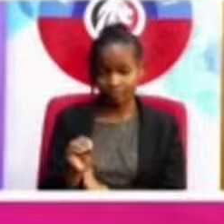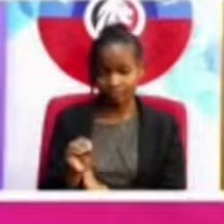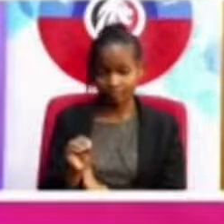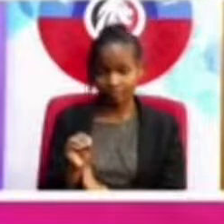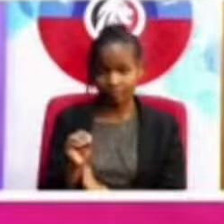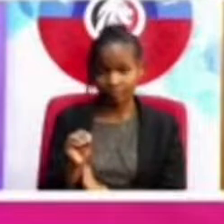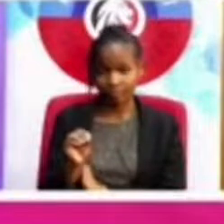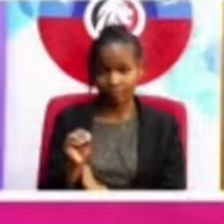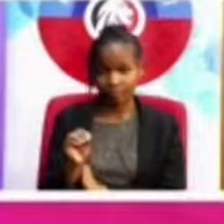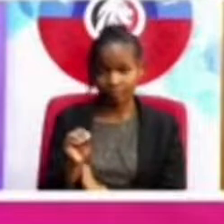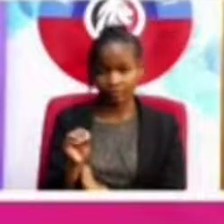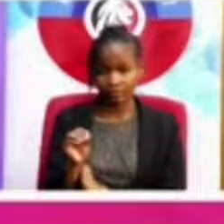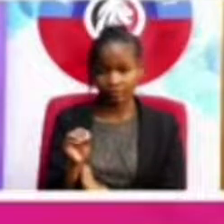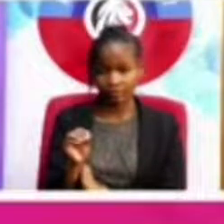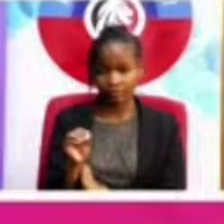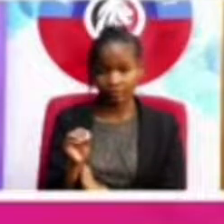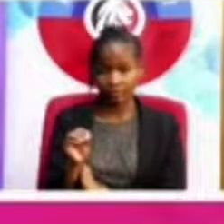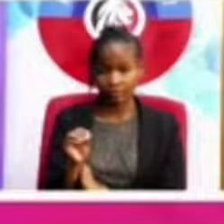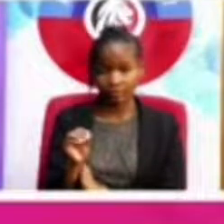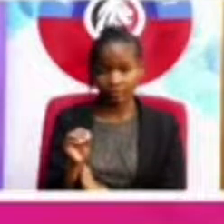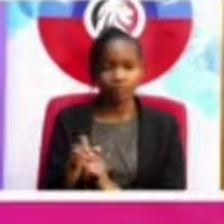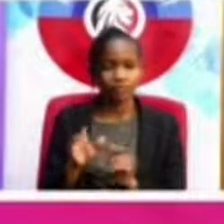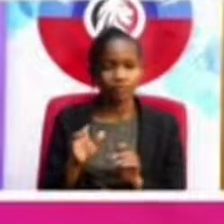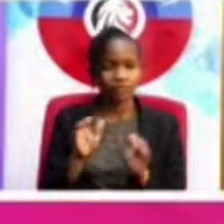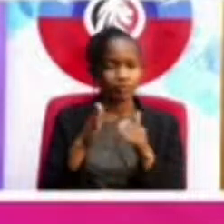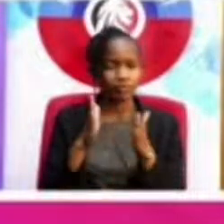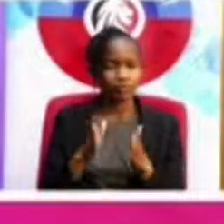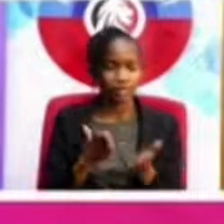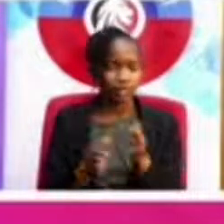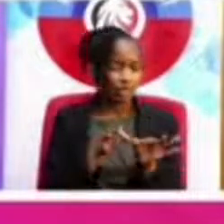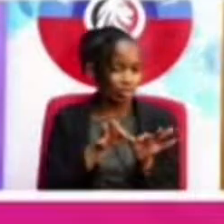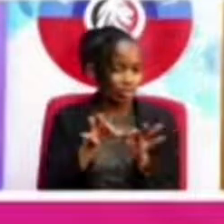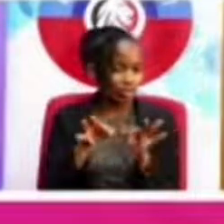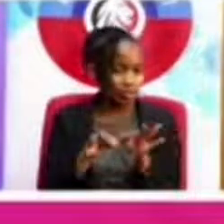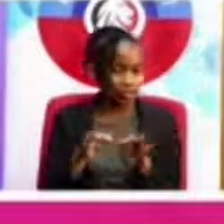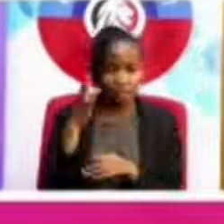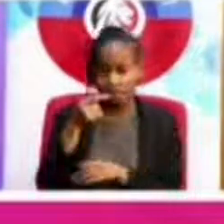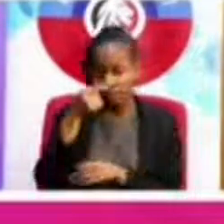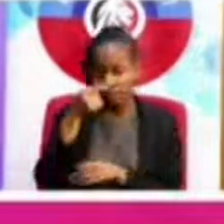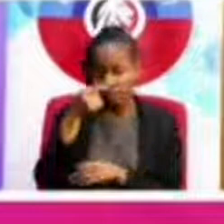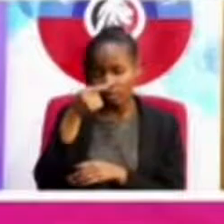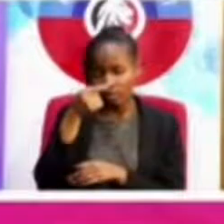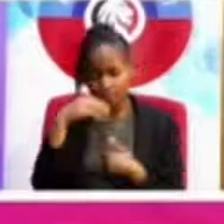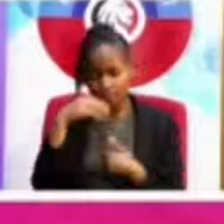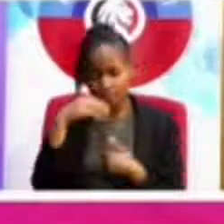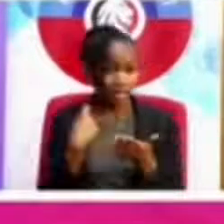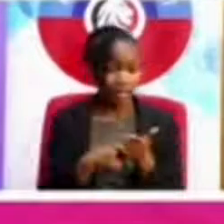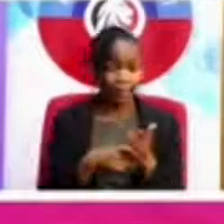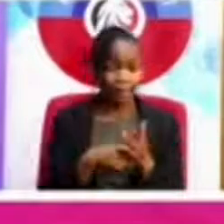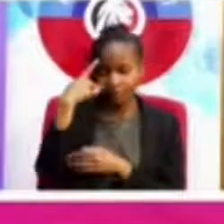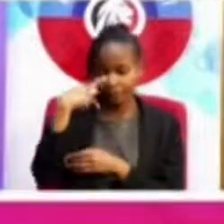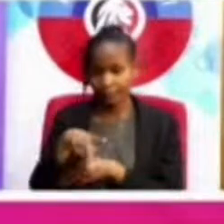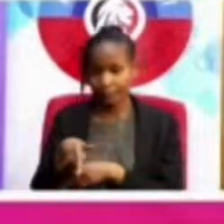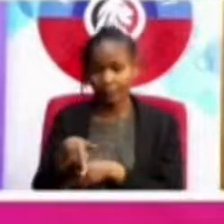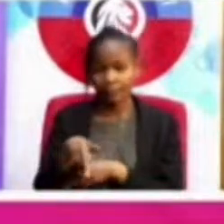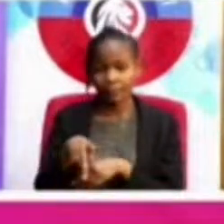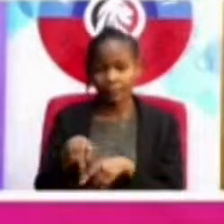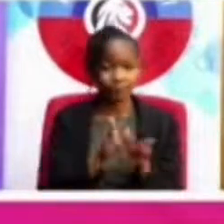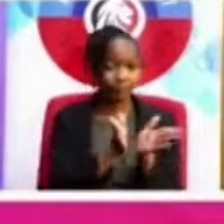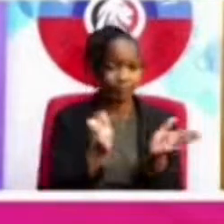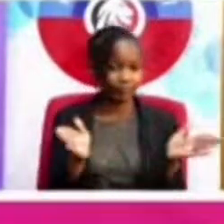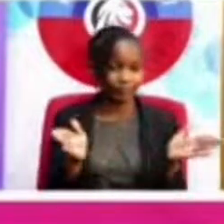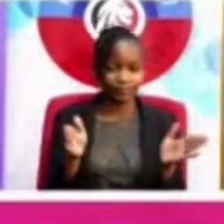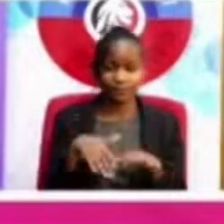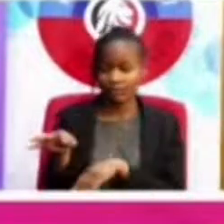have far more eloquently explained what I could, because they run tax authorities, the generals in the field. And